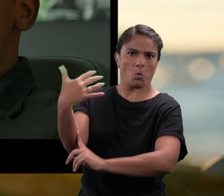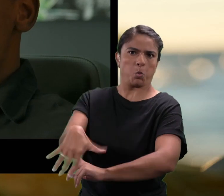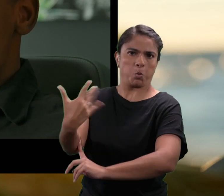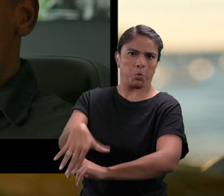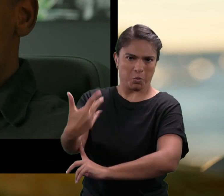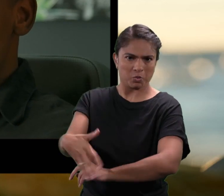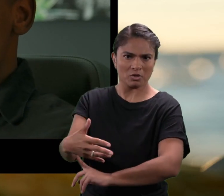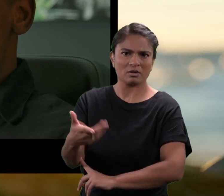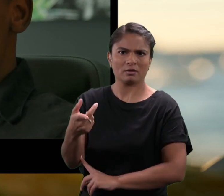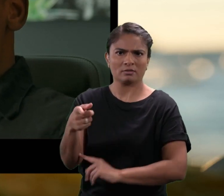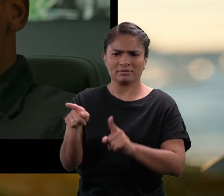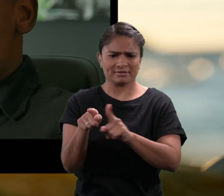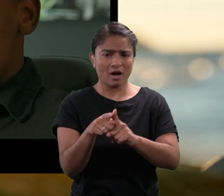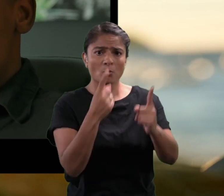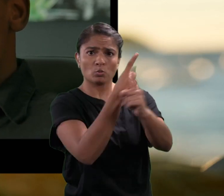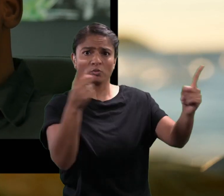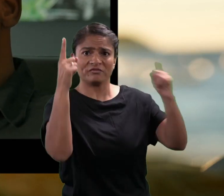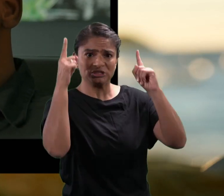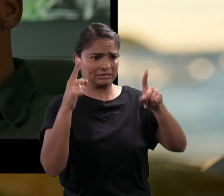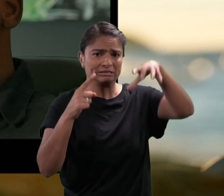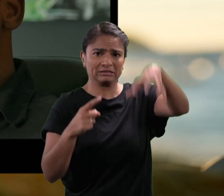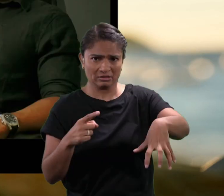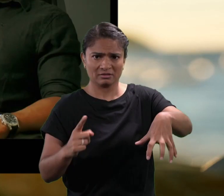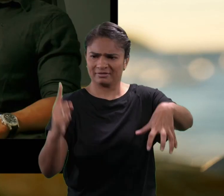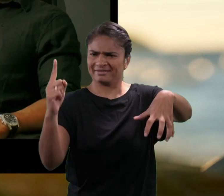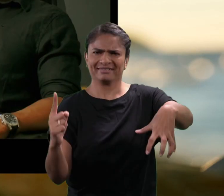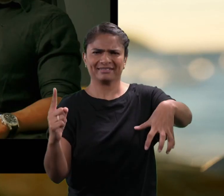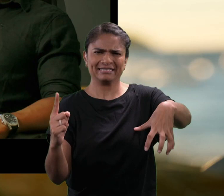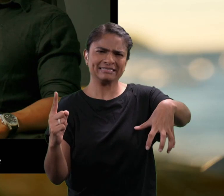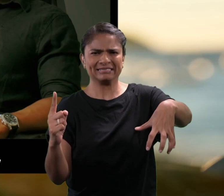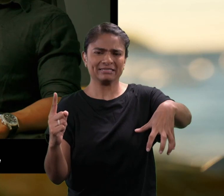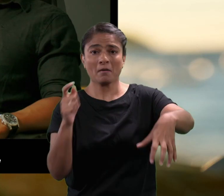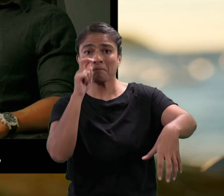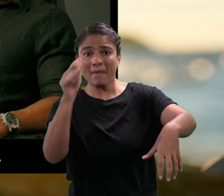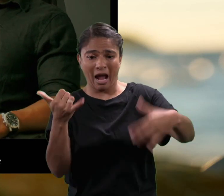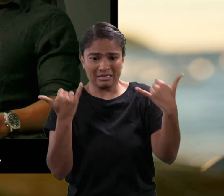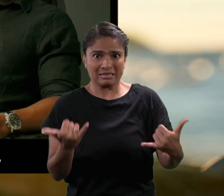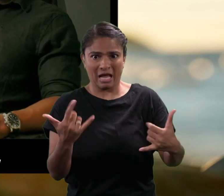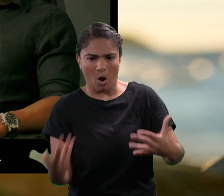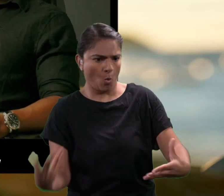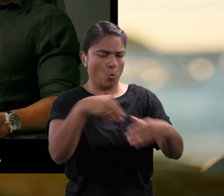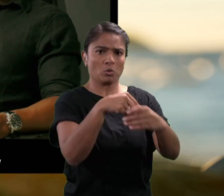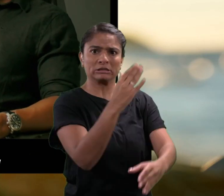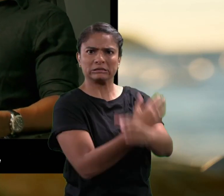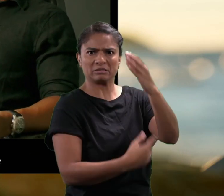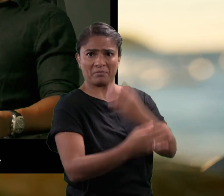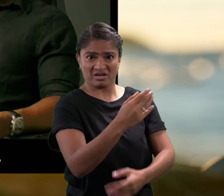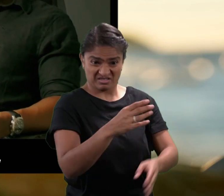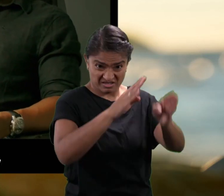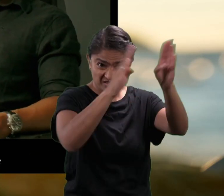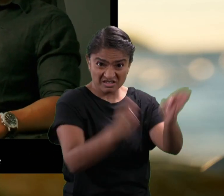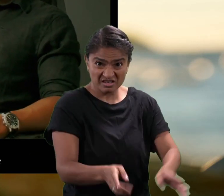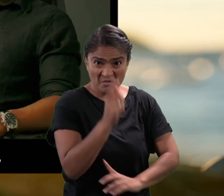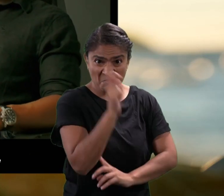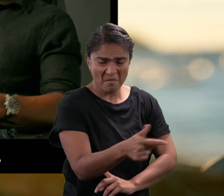male specimen is supposed to sort of like encompass. So as a person with the disability, or a man with